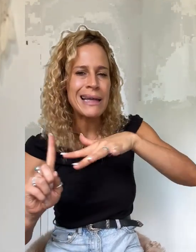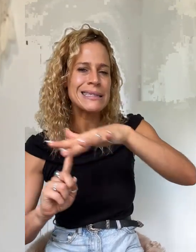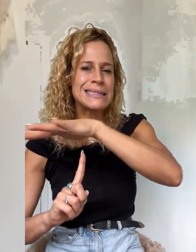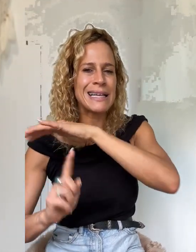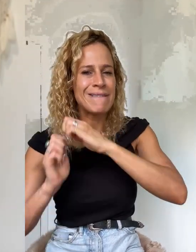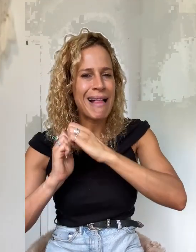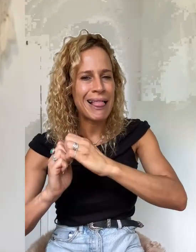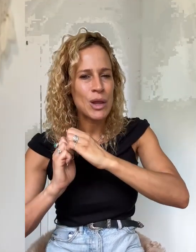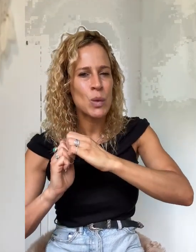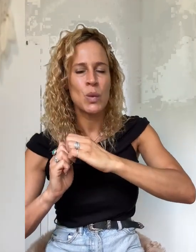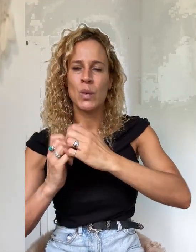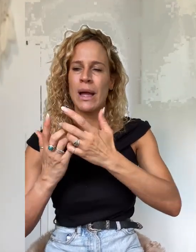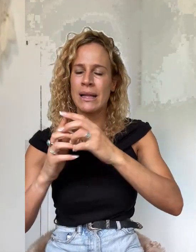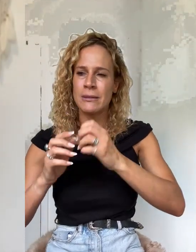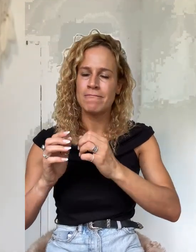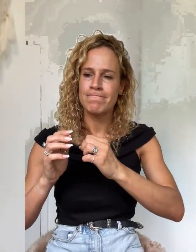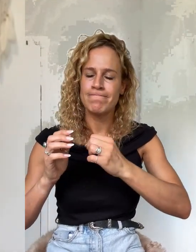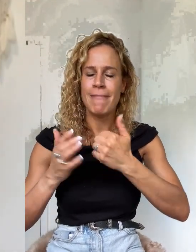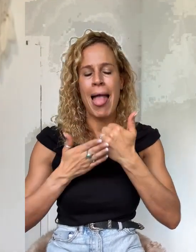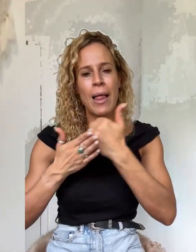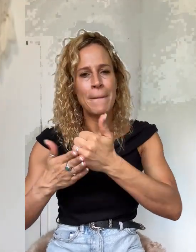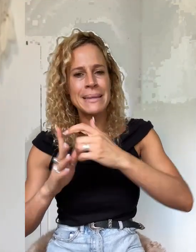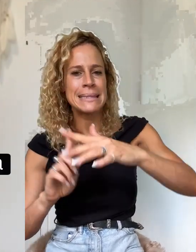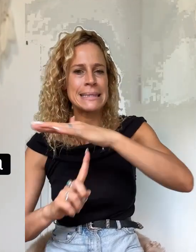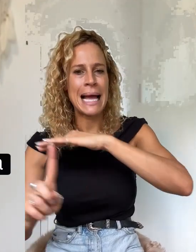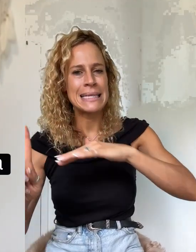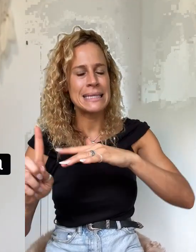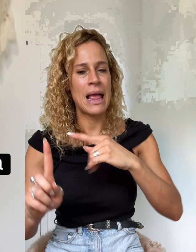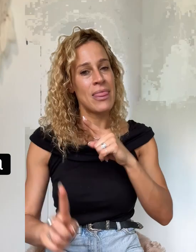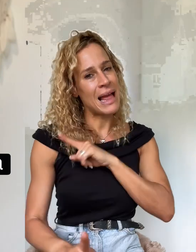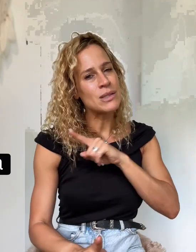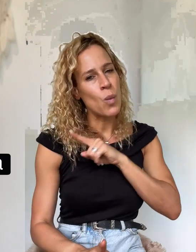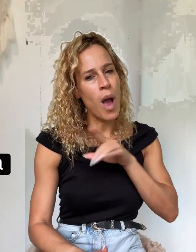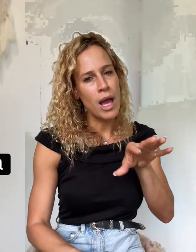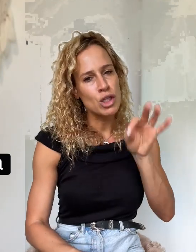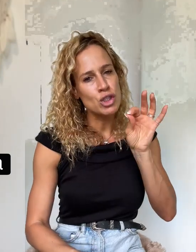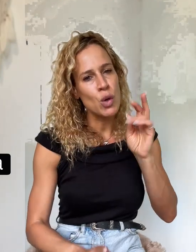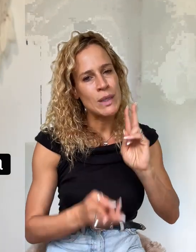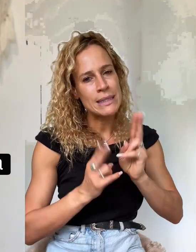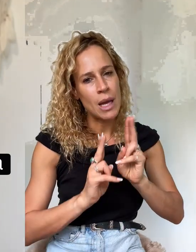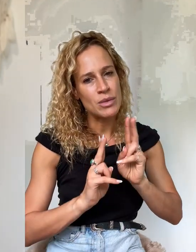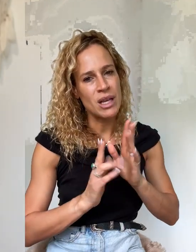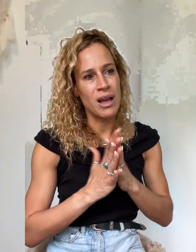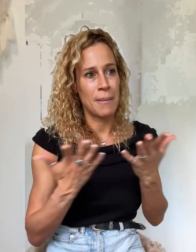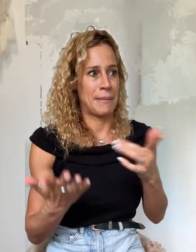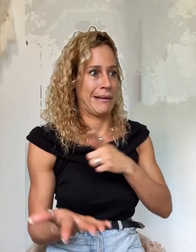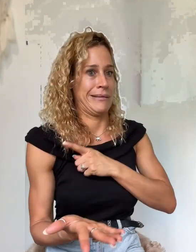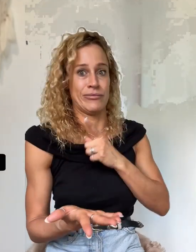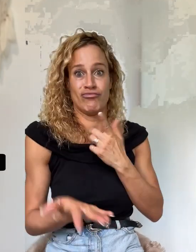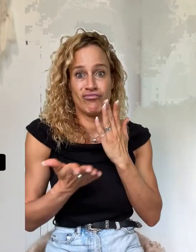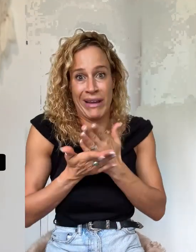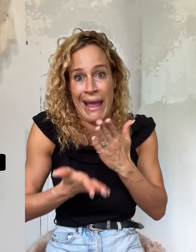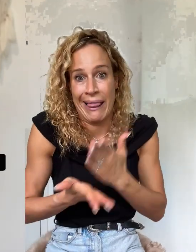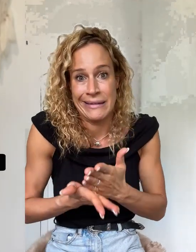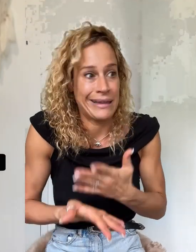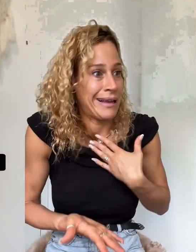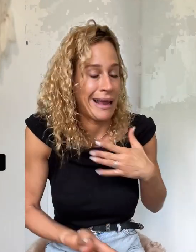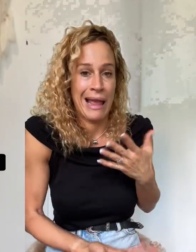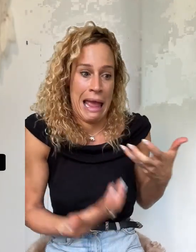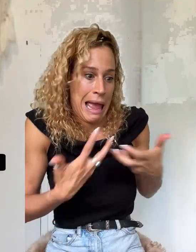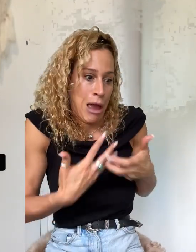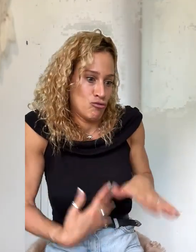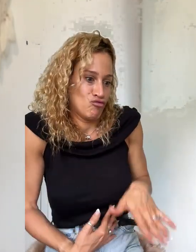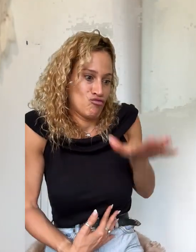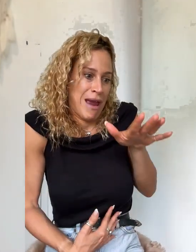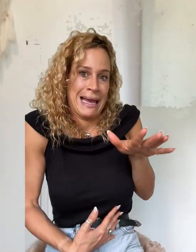that being a sign language interpreter was for me, because I didn't just want to raise kids because, God, I didn't have a clue how